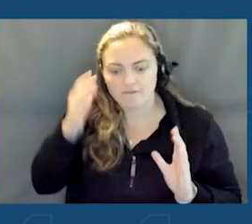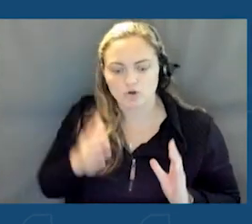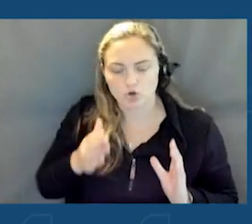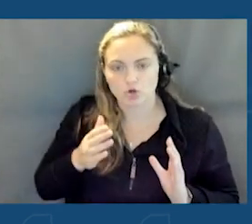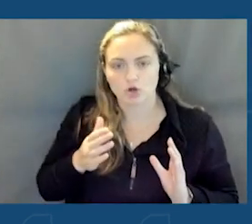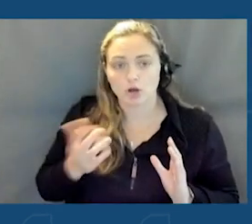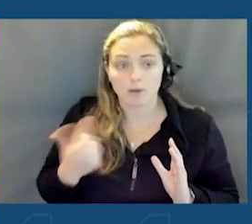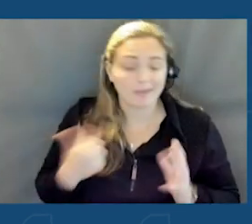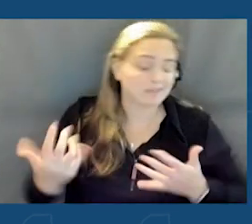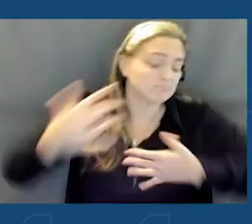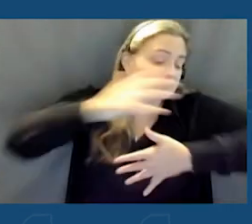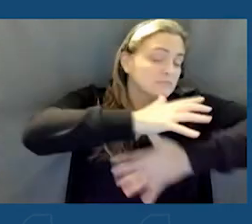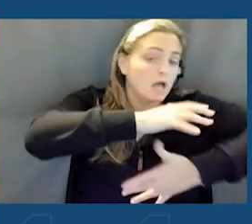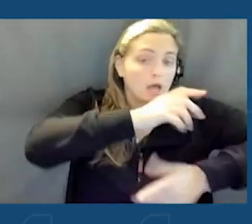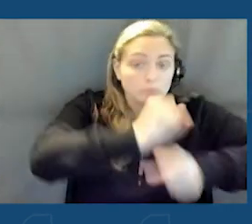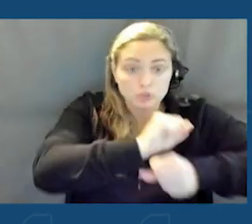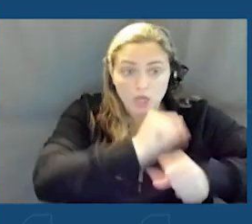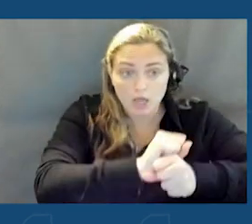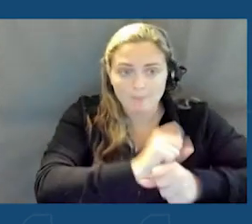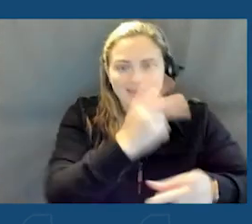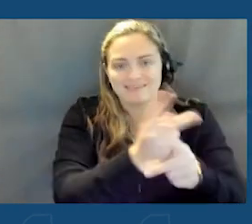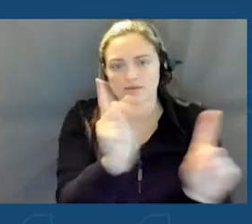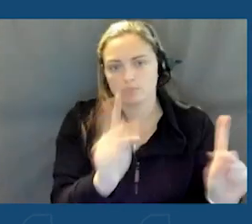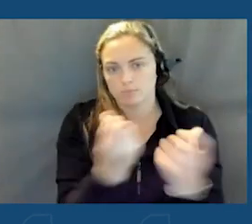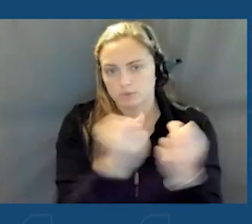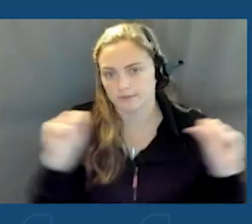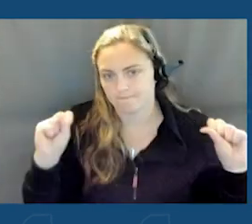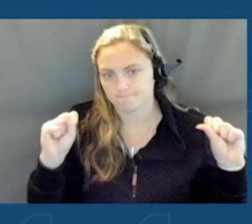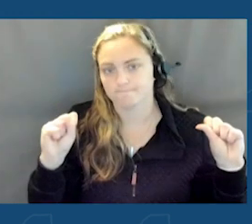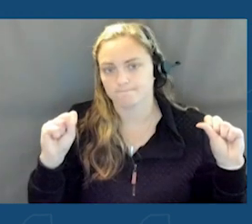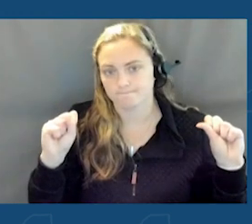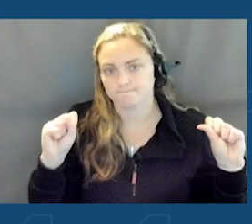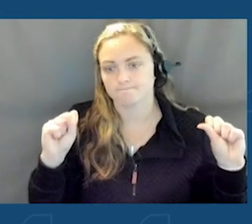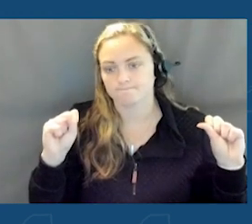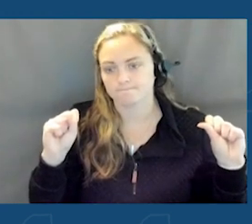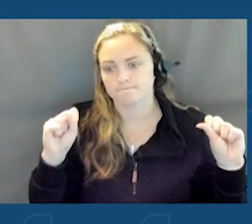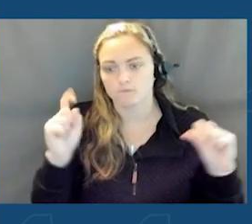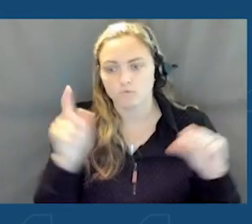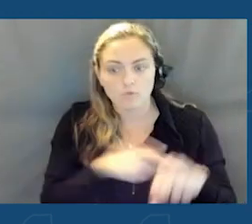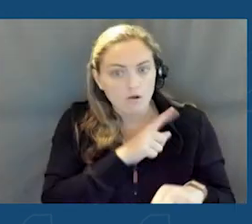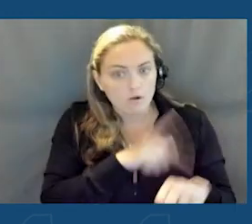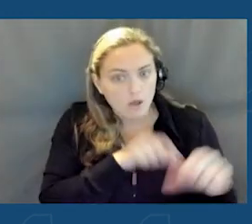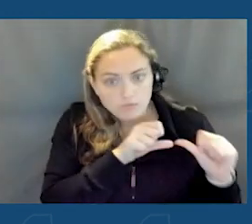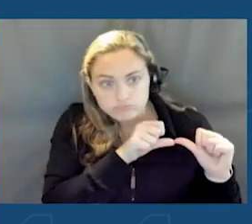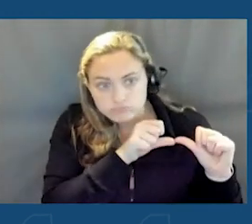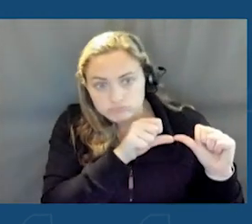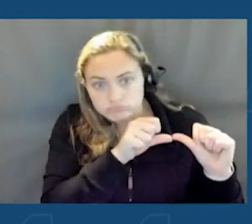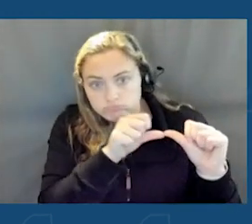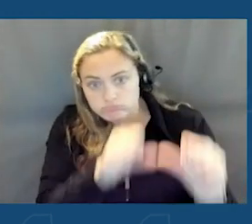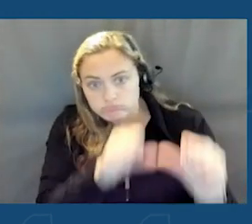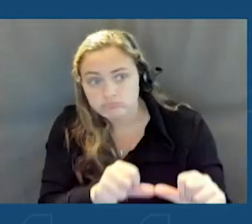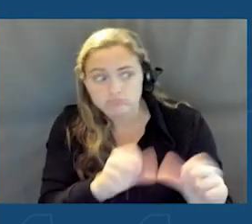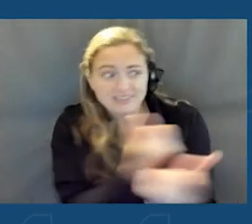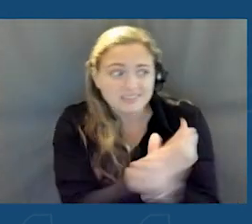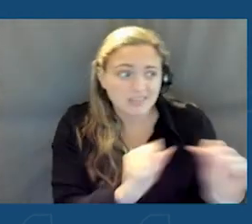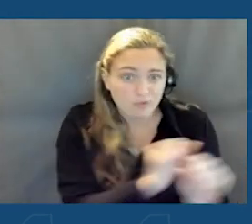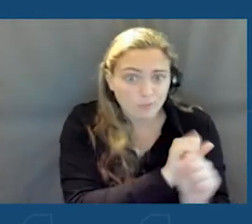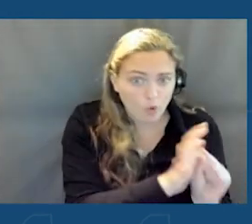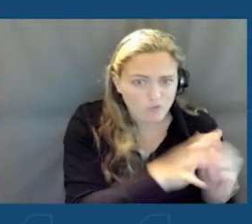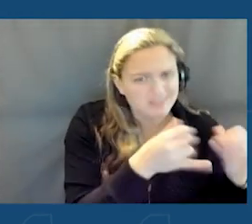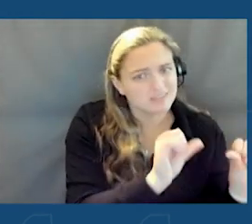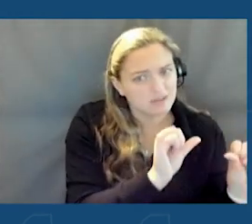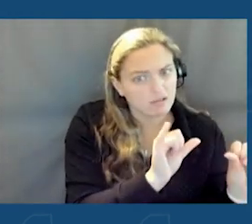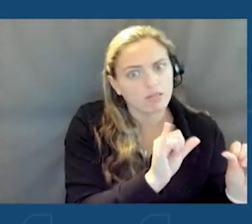job, keep people safe. For a long time, it's safe from COVID. We're working on that still. Safe